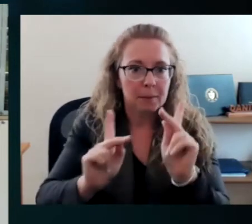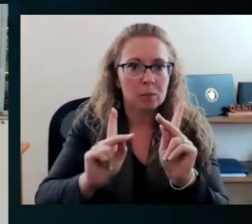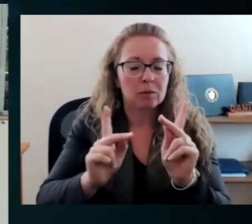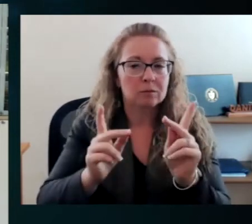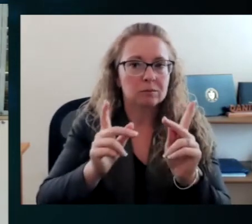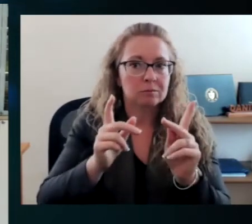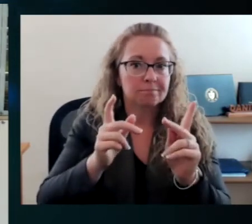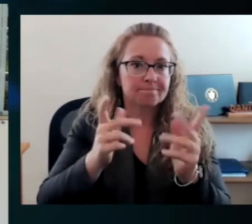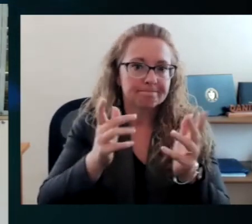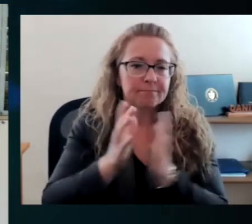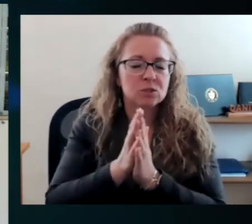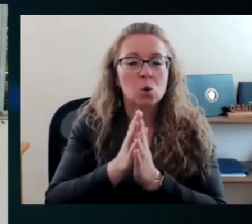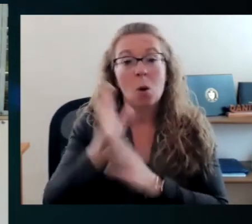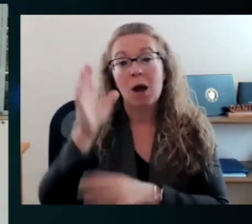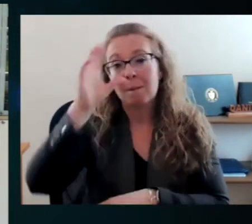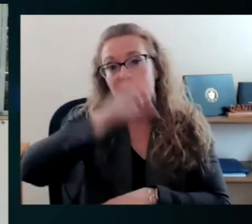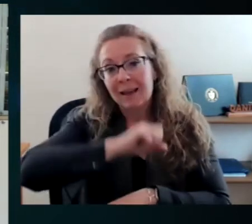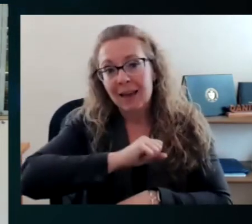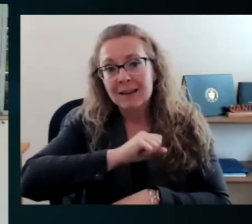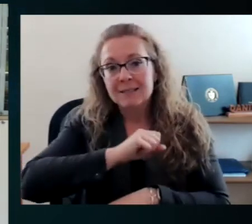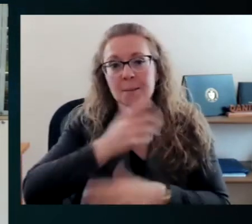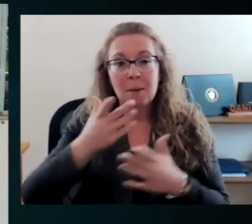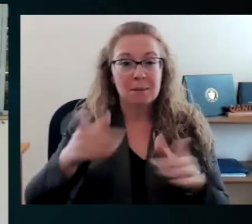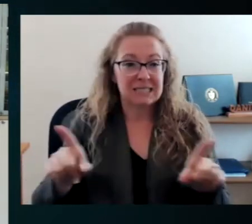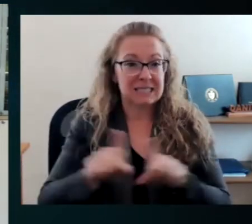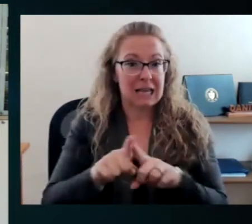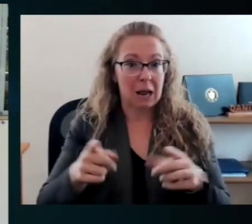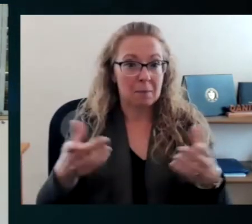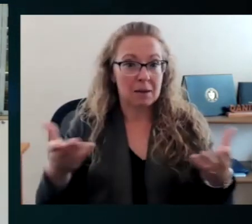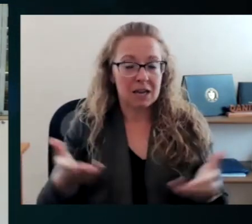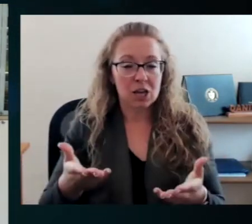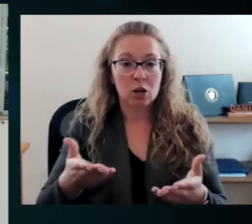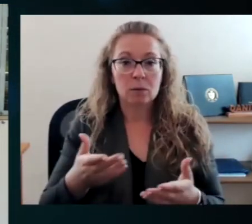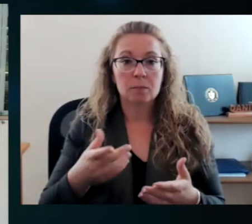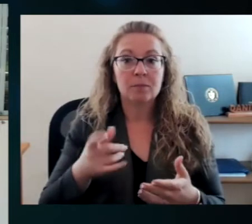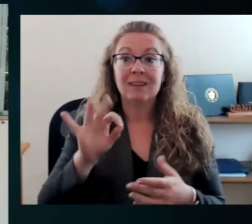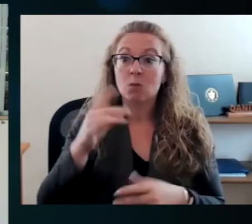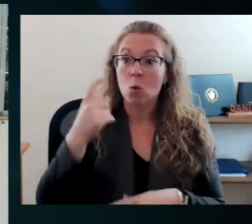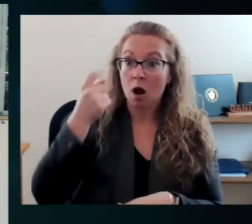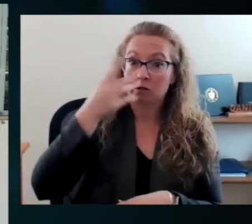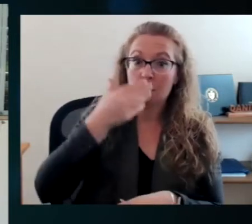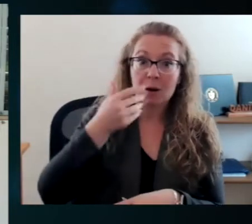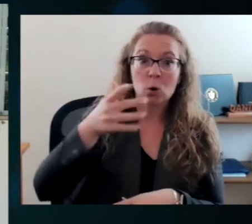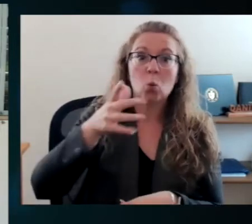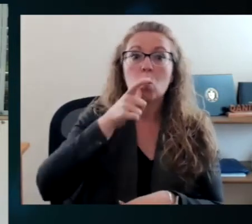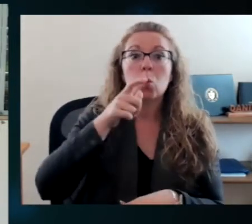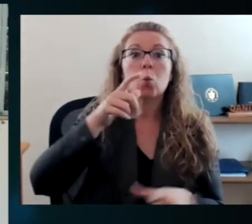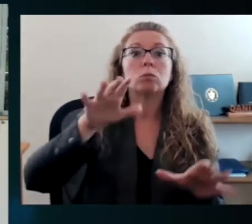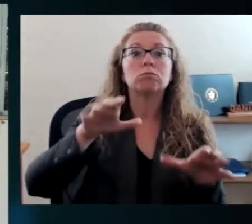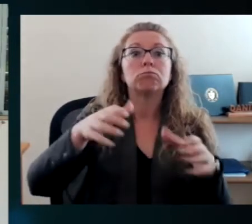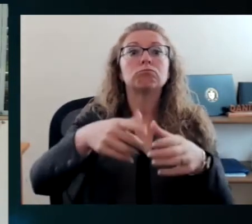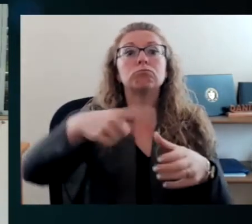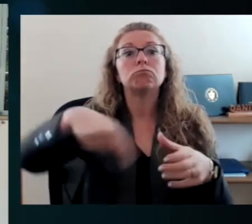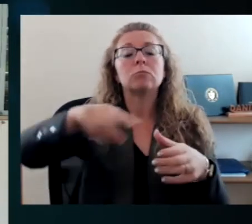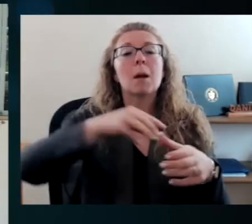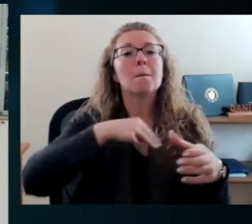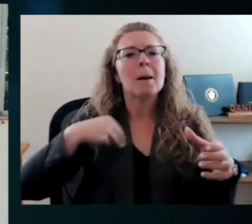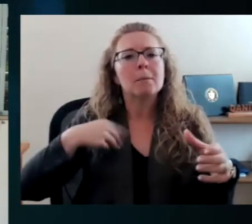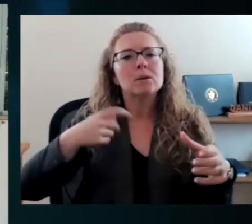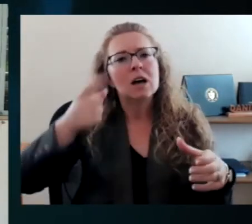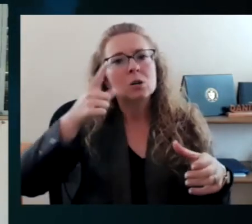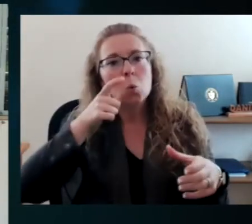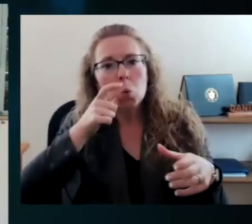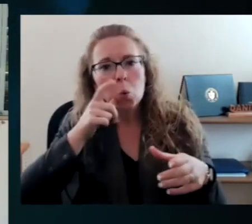my guess is that that's the same here, where understanding who the membership is, understanding who the stakeholders are matters.